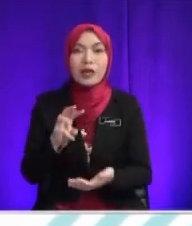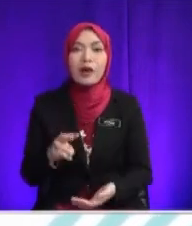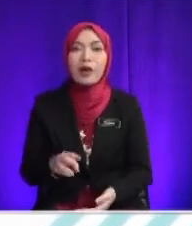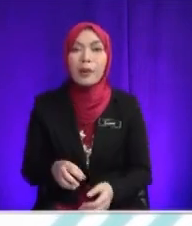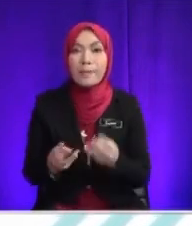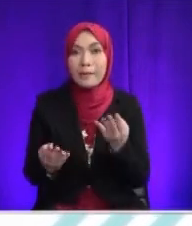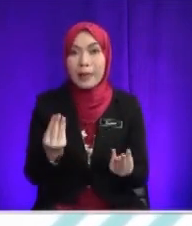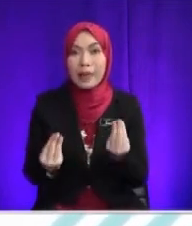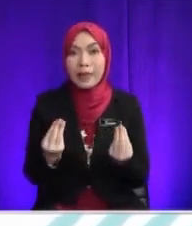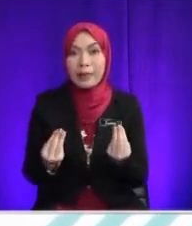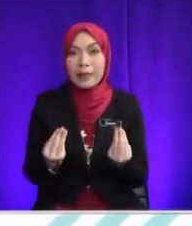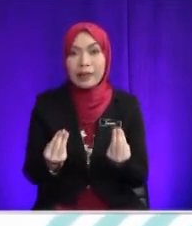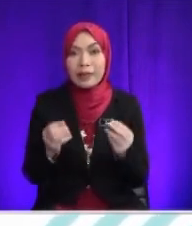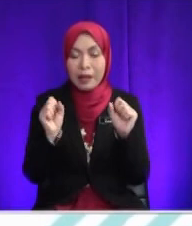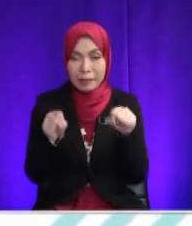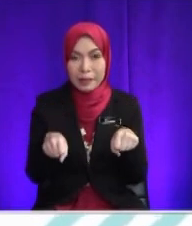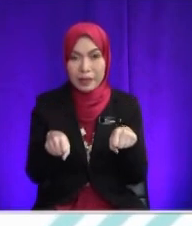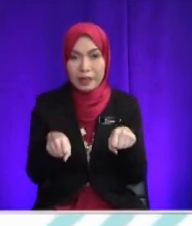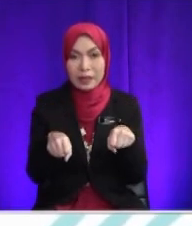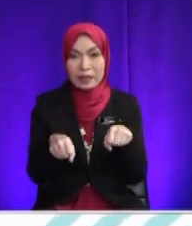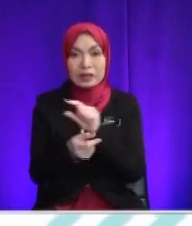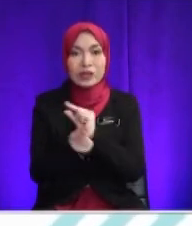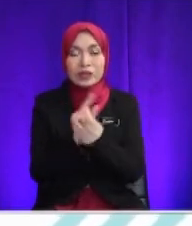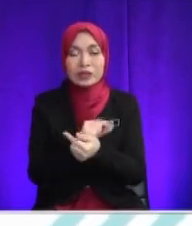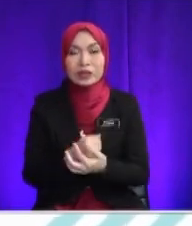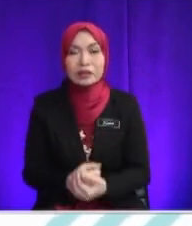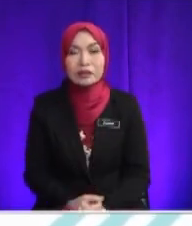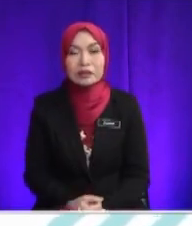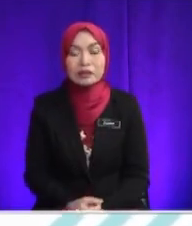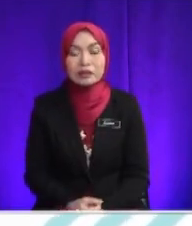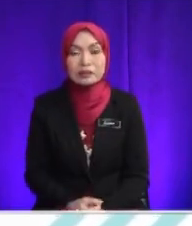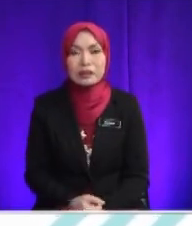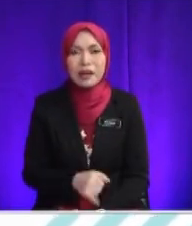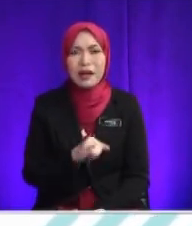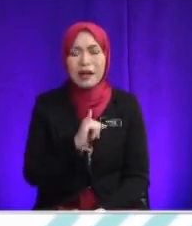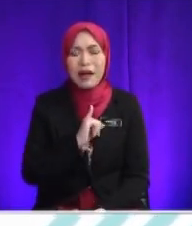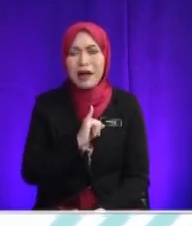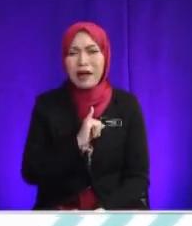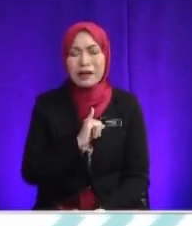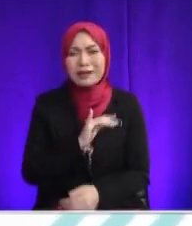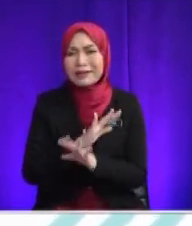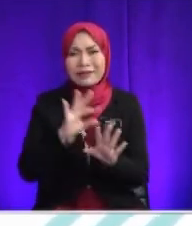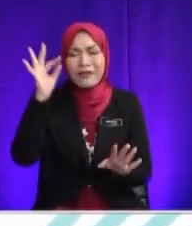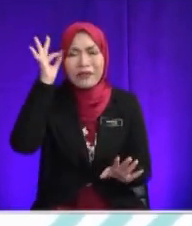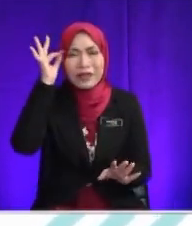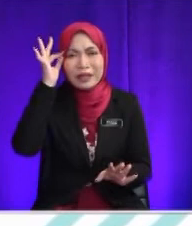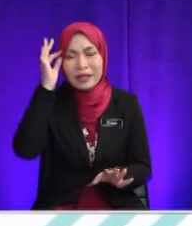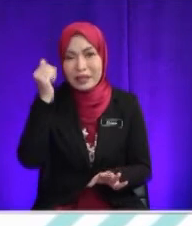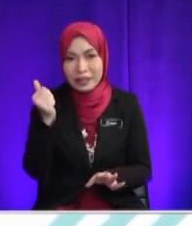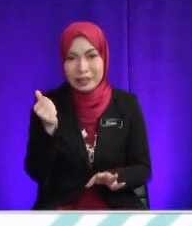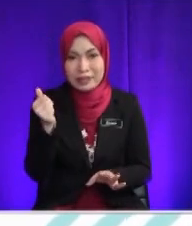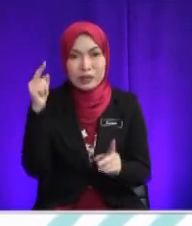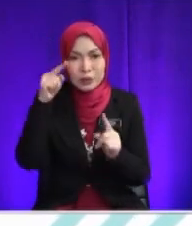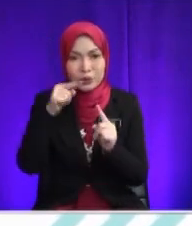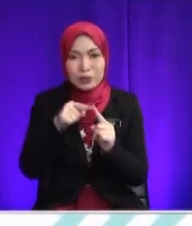is to be sure. Okay. For answer B, it was appropriate for the crime. I don't think she agreed with that. She said that it was